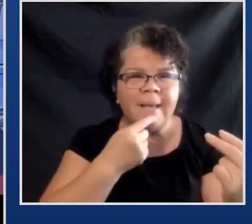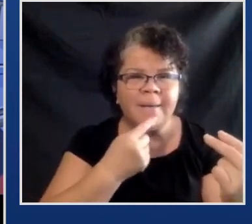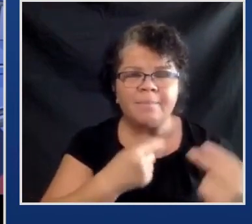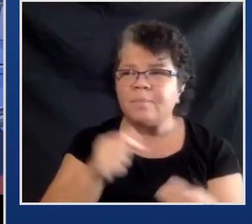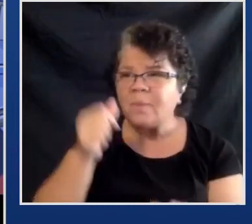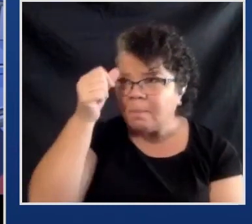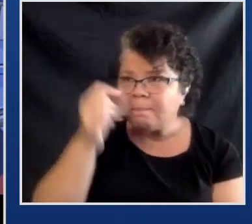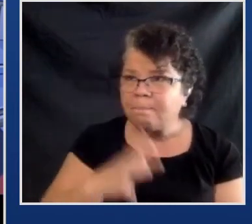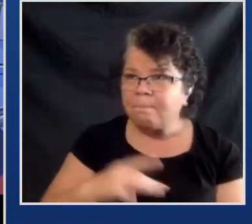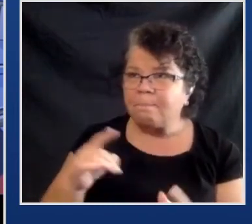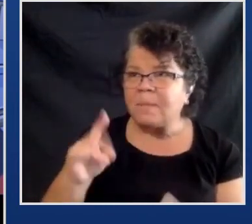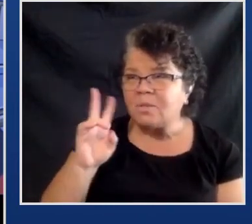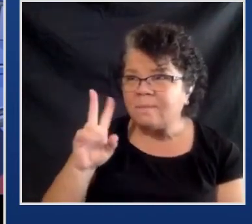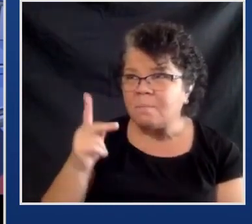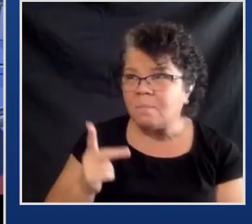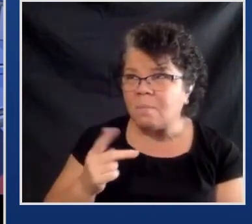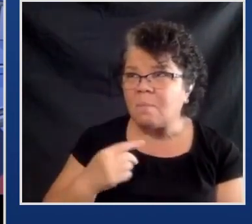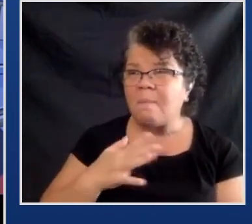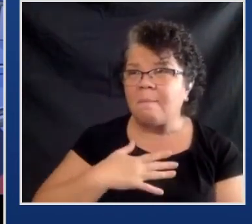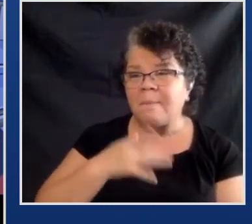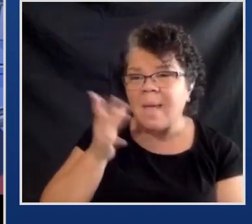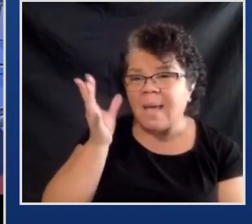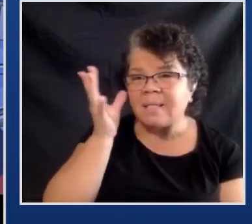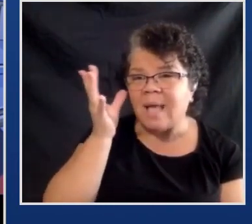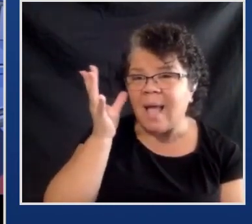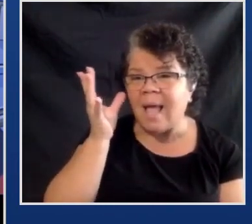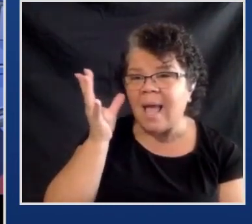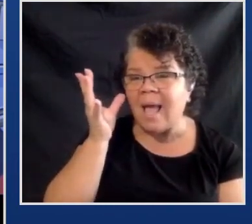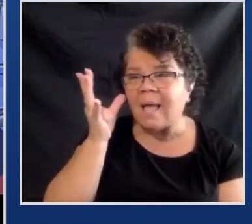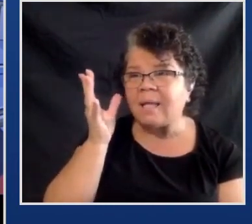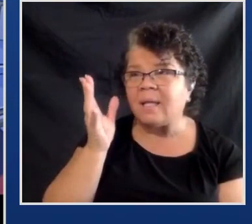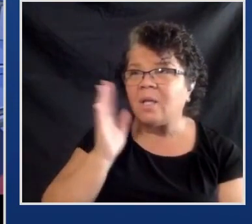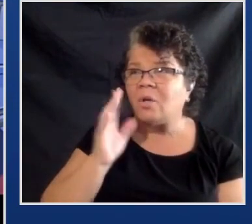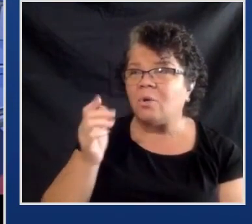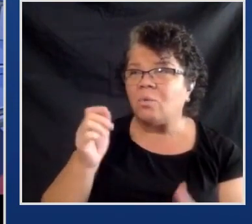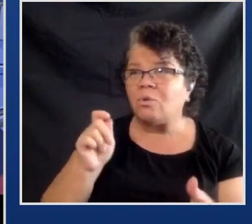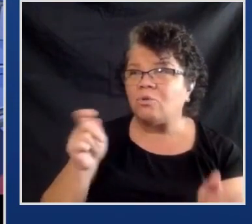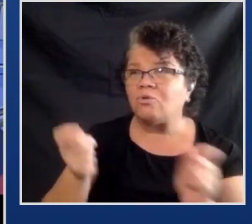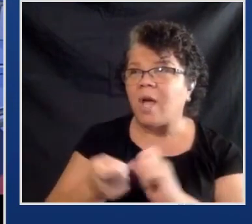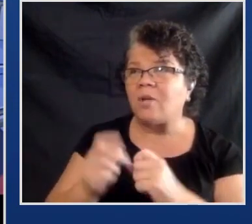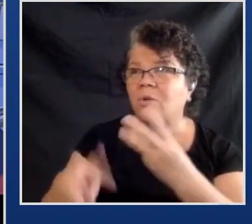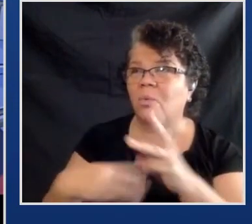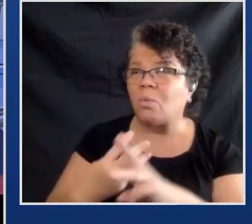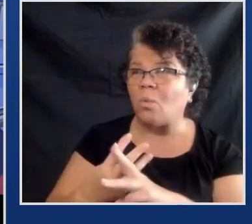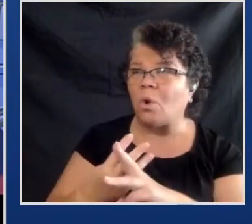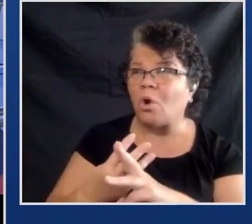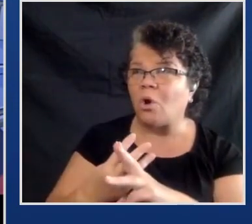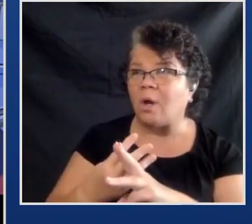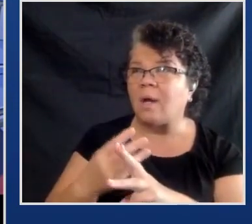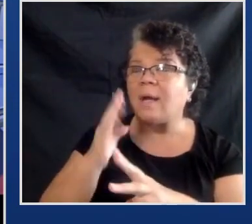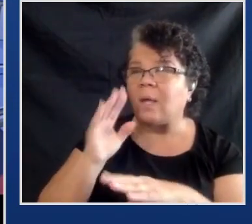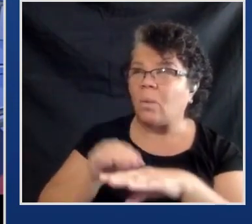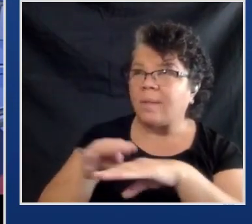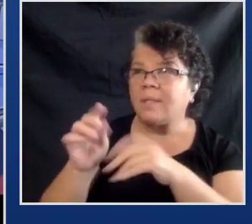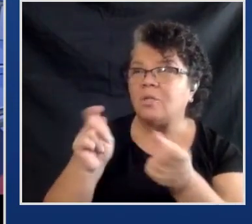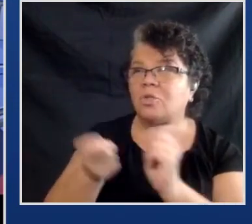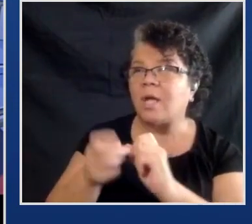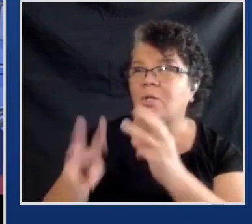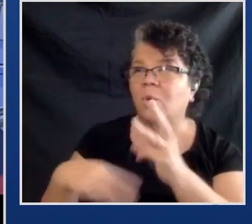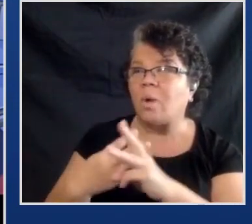my daddy is going to change in the world. My daddy's going to change the world. Folks,